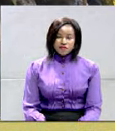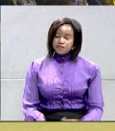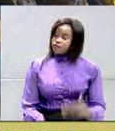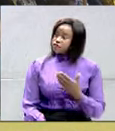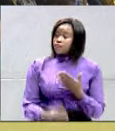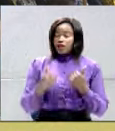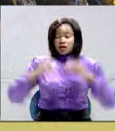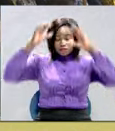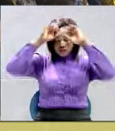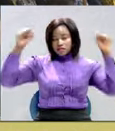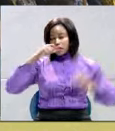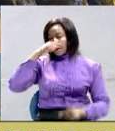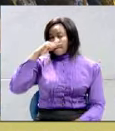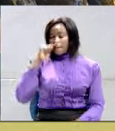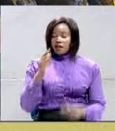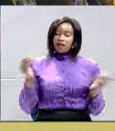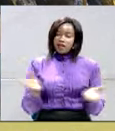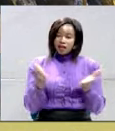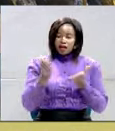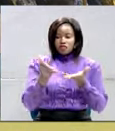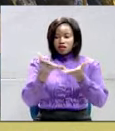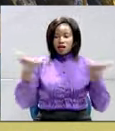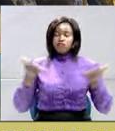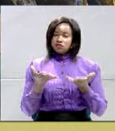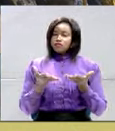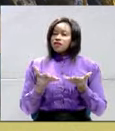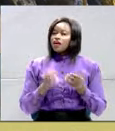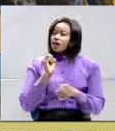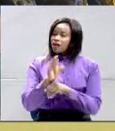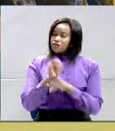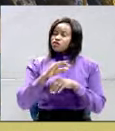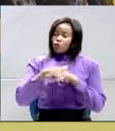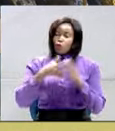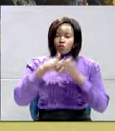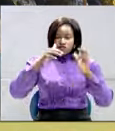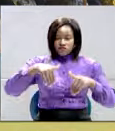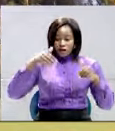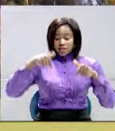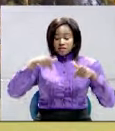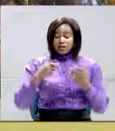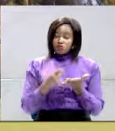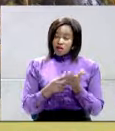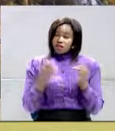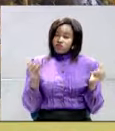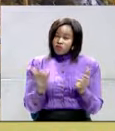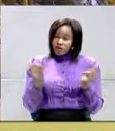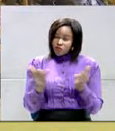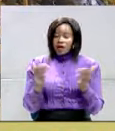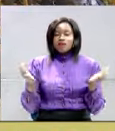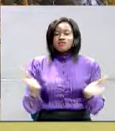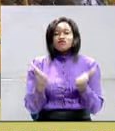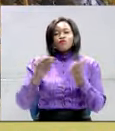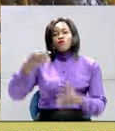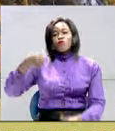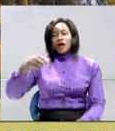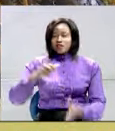President Yoweri Museveni, currently in Greater Mubende region, has advised farmers in the country to endeavor and improve the quality of maize so as